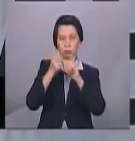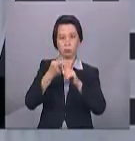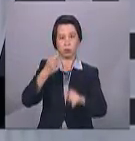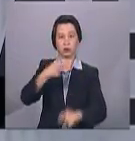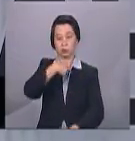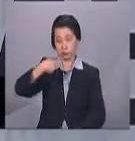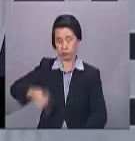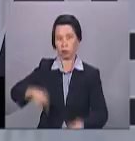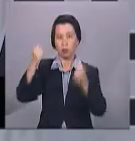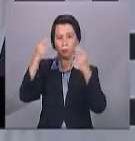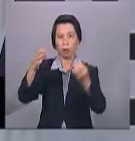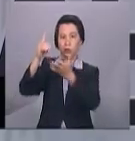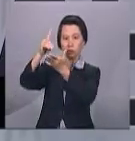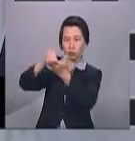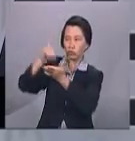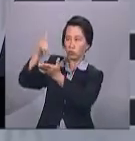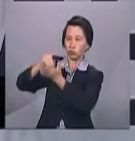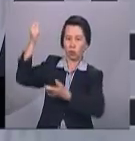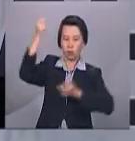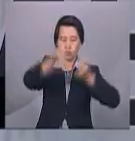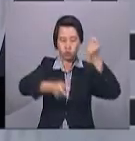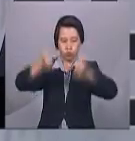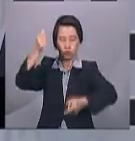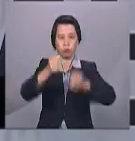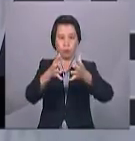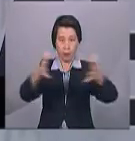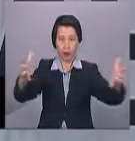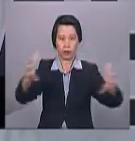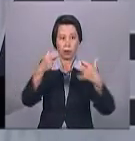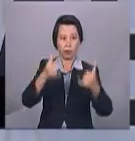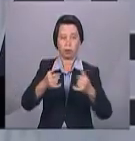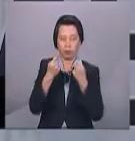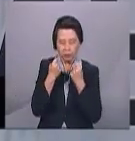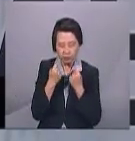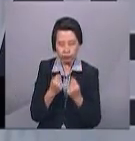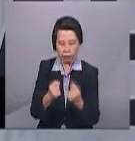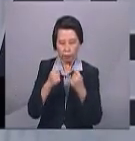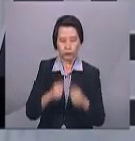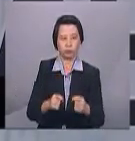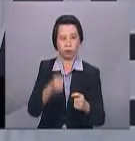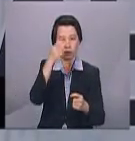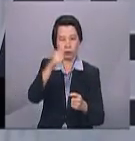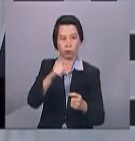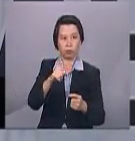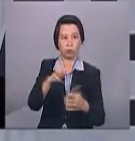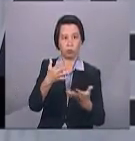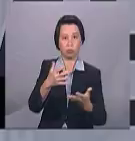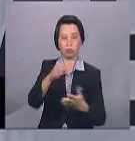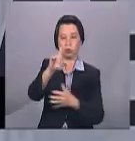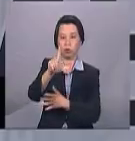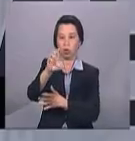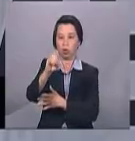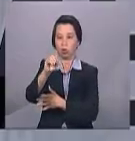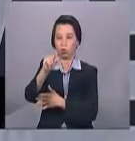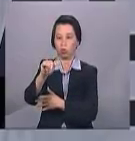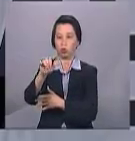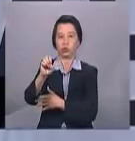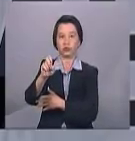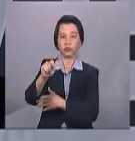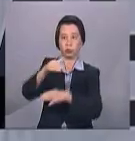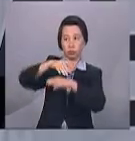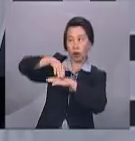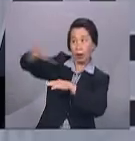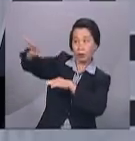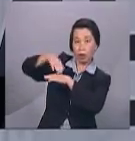a lot of donation coming in, and our issue now is trying our best to address the logistics to send to Sabah, Sarawak,